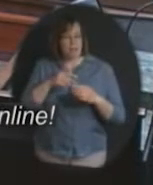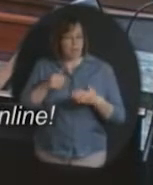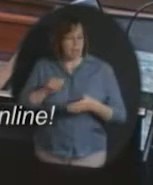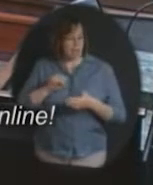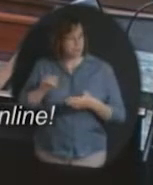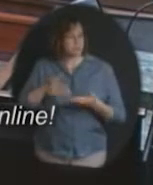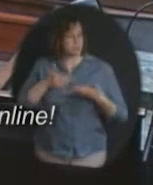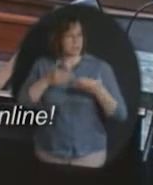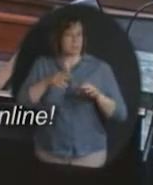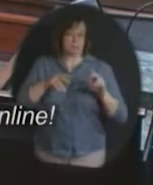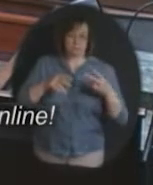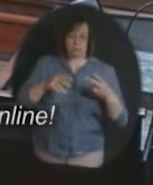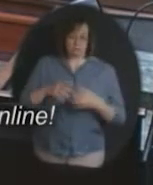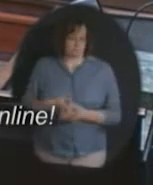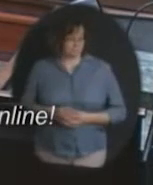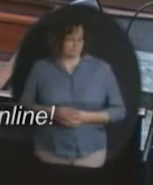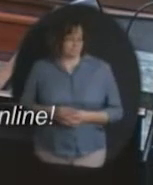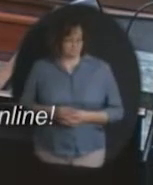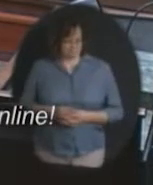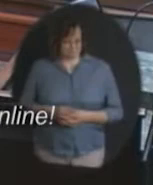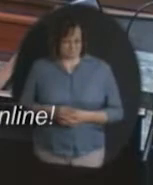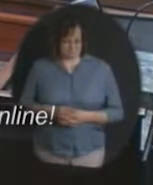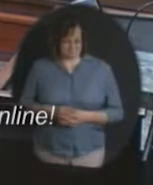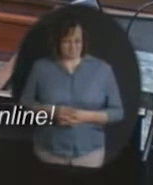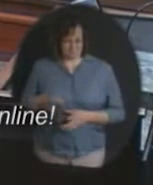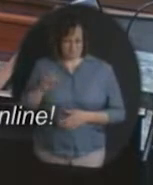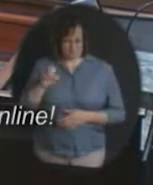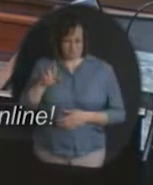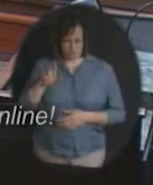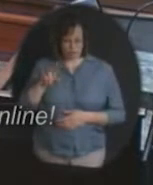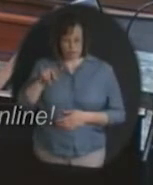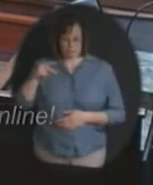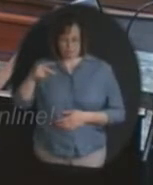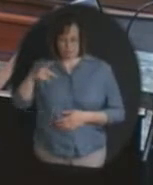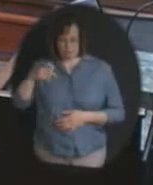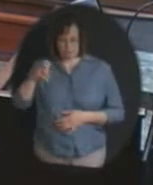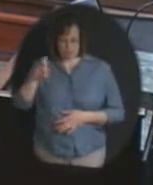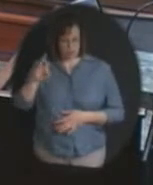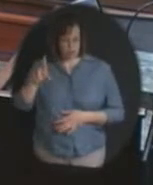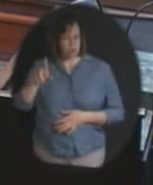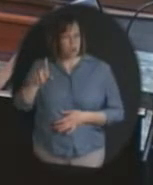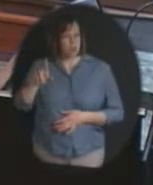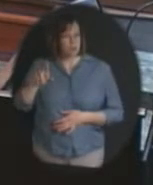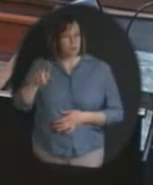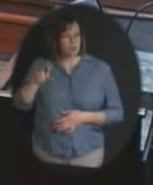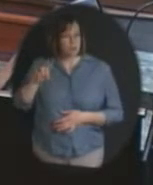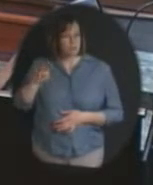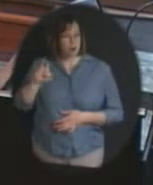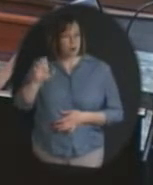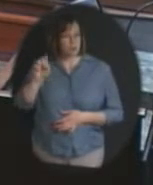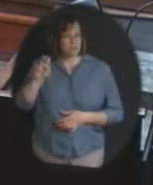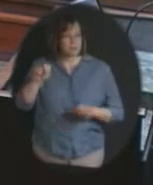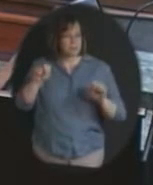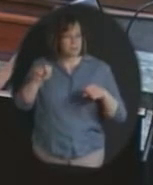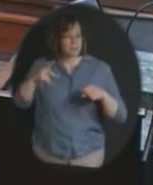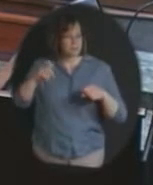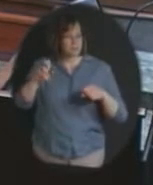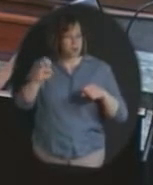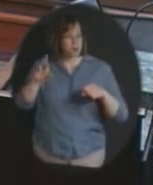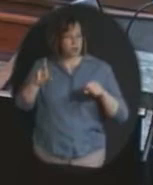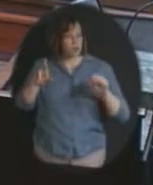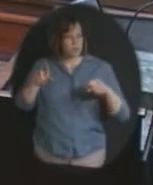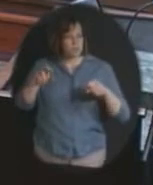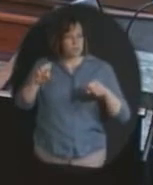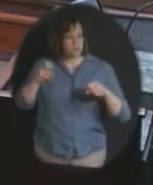Second. Ms. Hibbs, I have a motion by Ms. Felter and a second by Mr. Parker. Would you call the roll, please? Mrs. Martin? Yes. Mr. Parker?